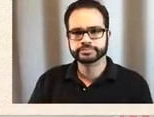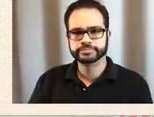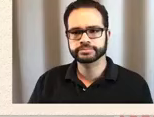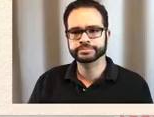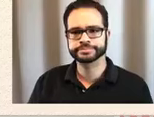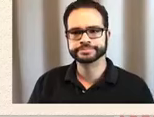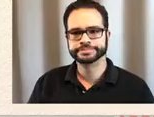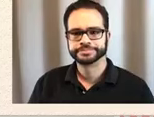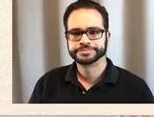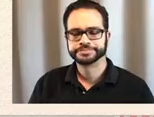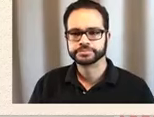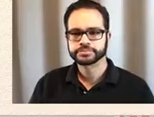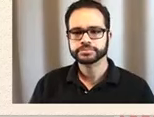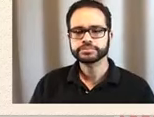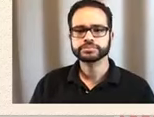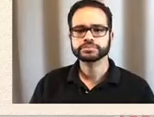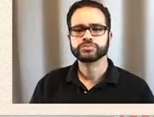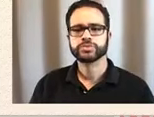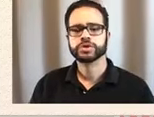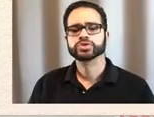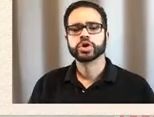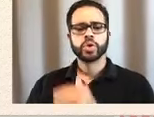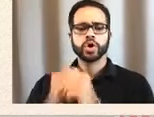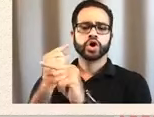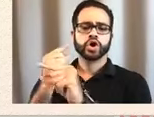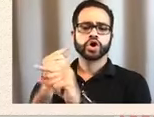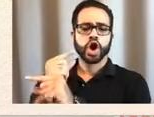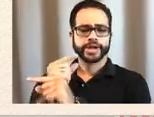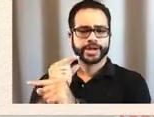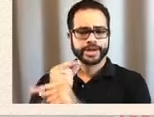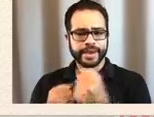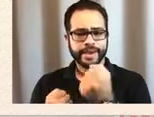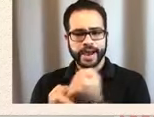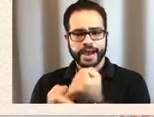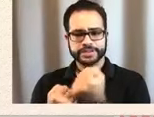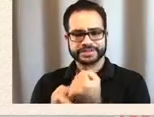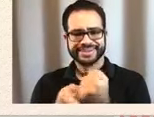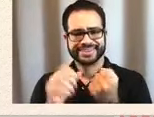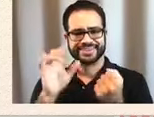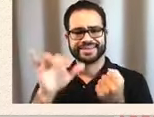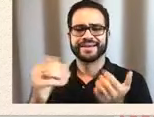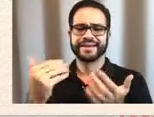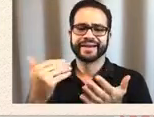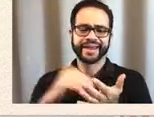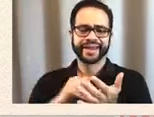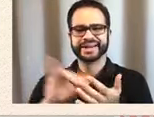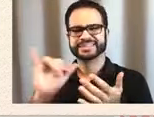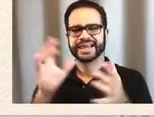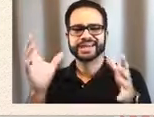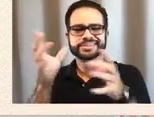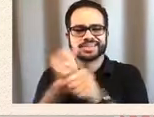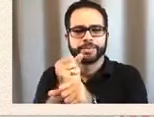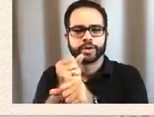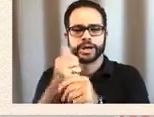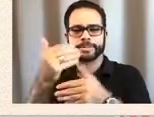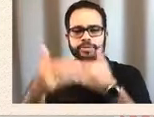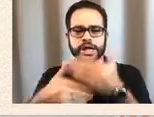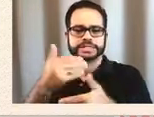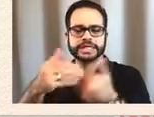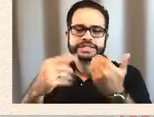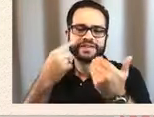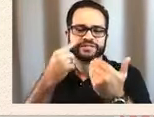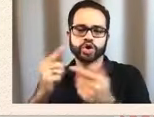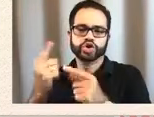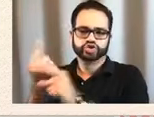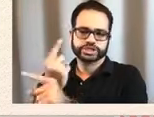So guardian advocacy, again, is basically a summary process of traditional guardianship. And